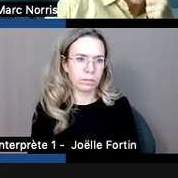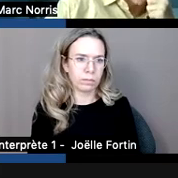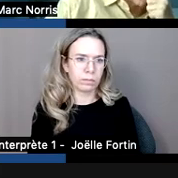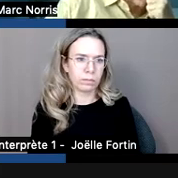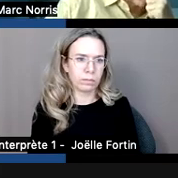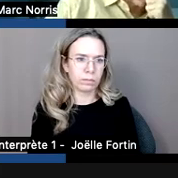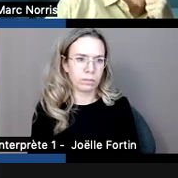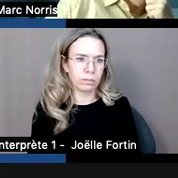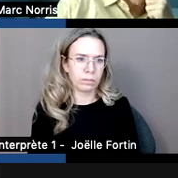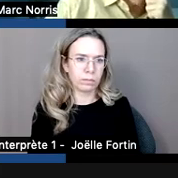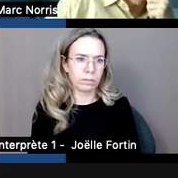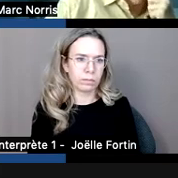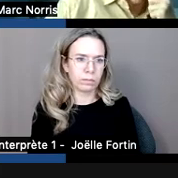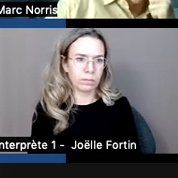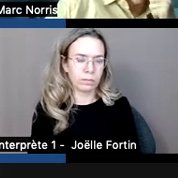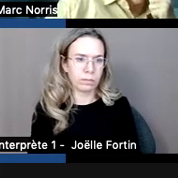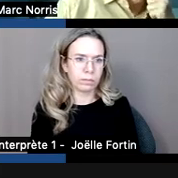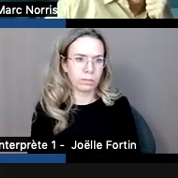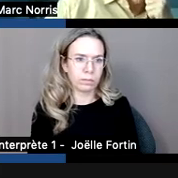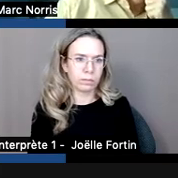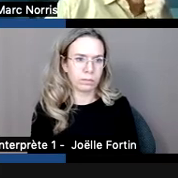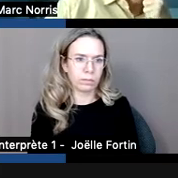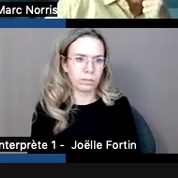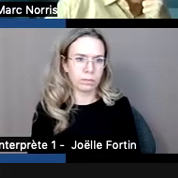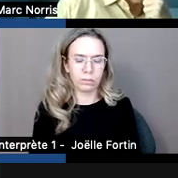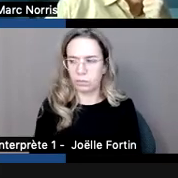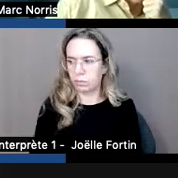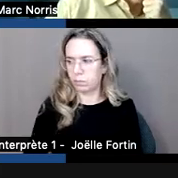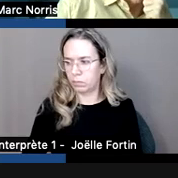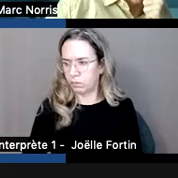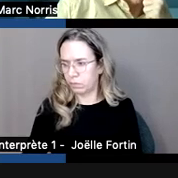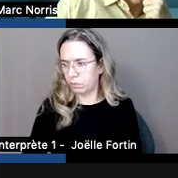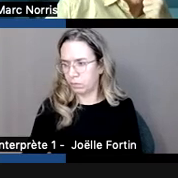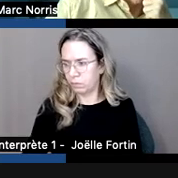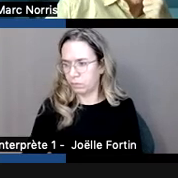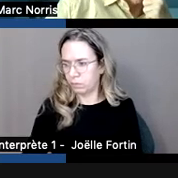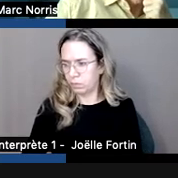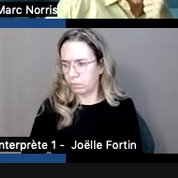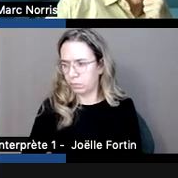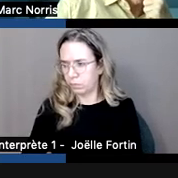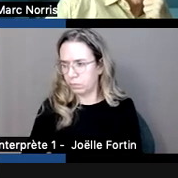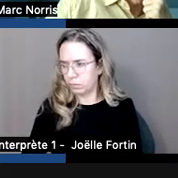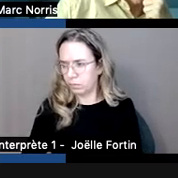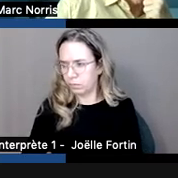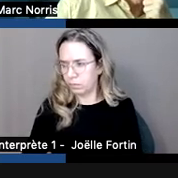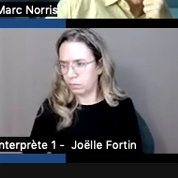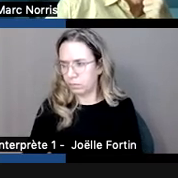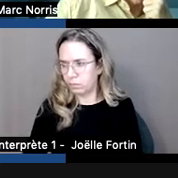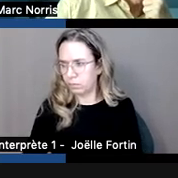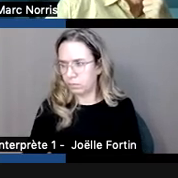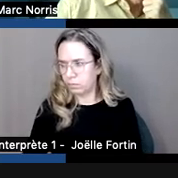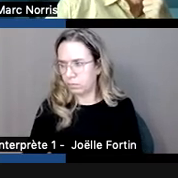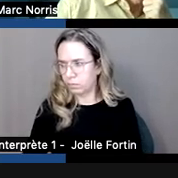We must understand the context of the behavior. Where does this take place? When does this take